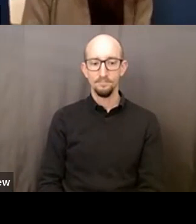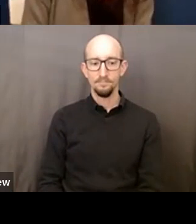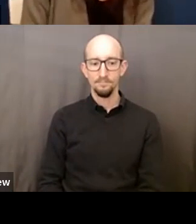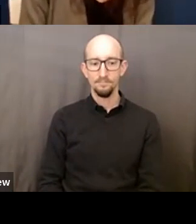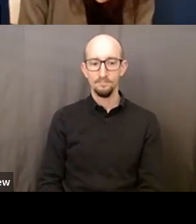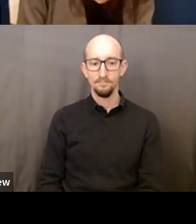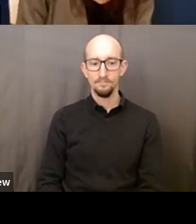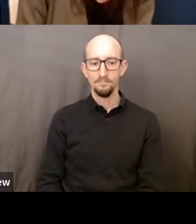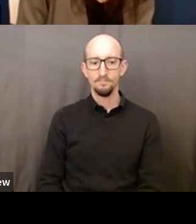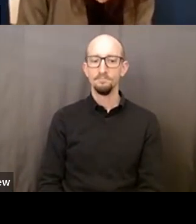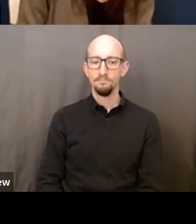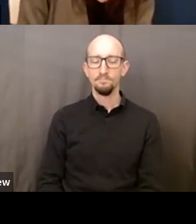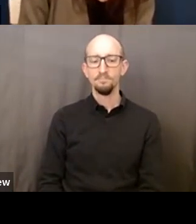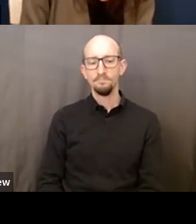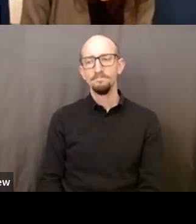I think that